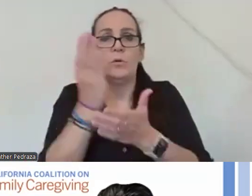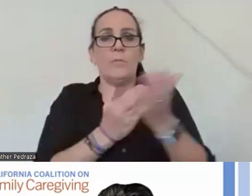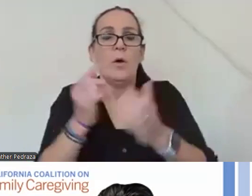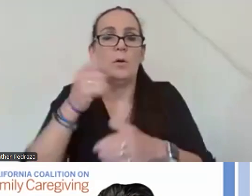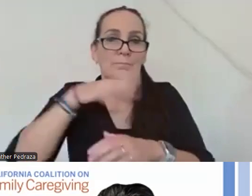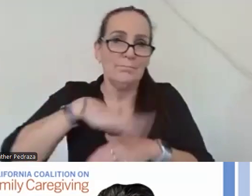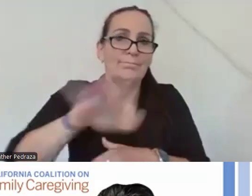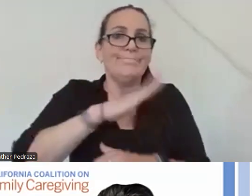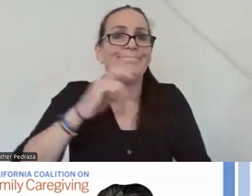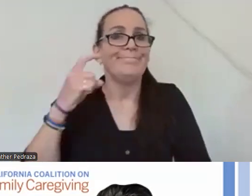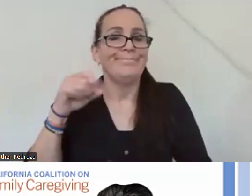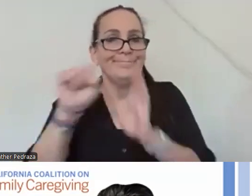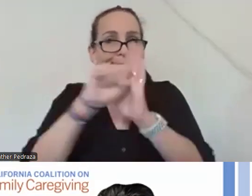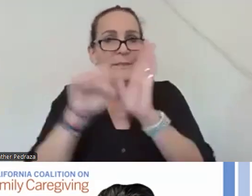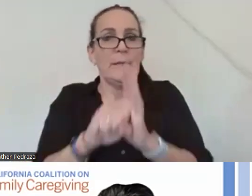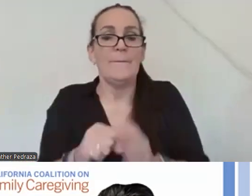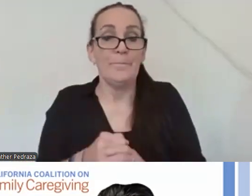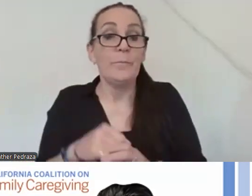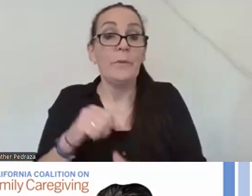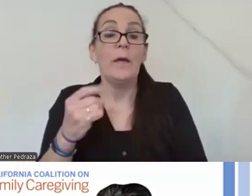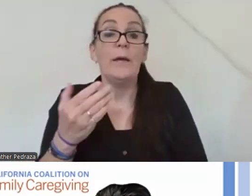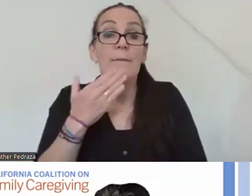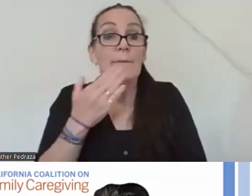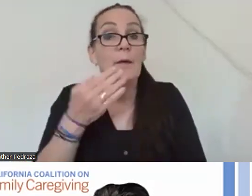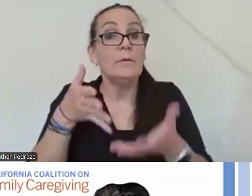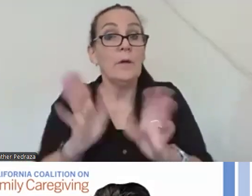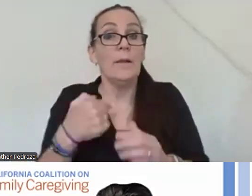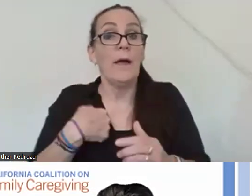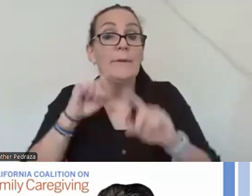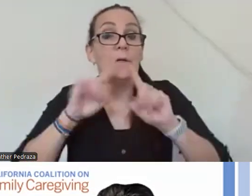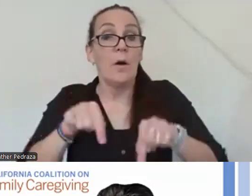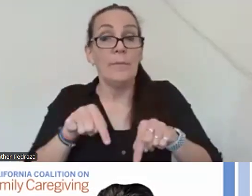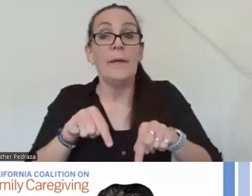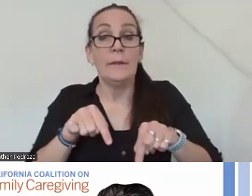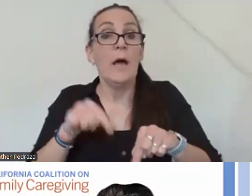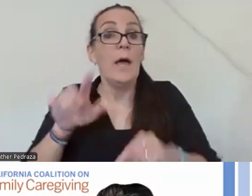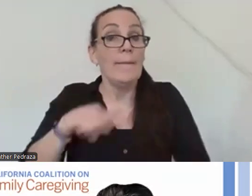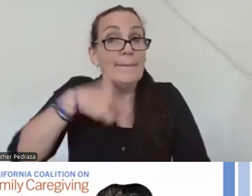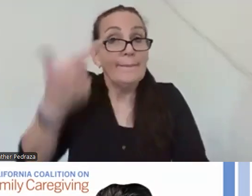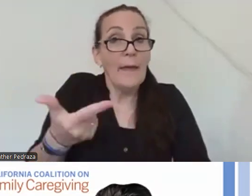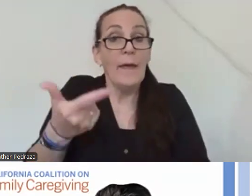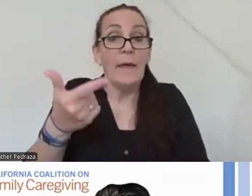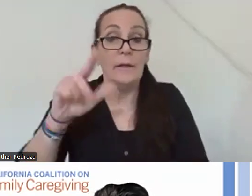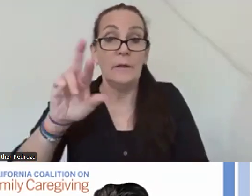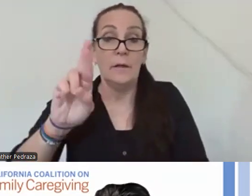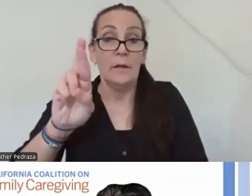and I will pass it to, who am I passing it to next? Michelle. I think Michelle's going to go to Nina.